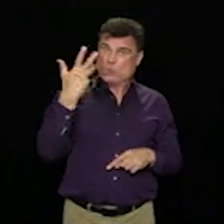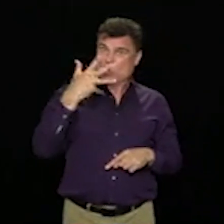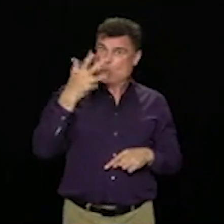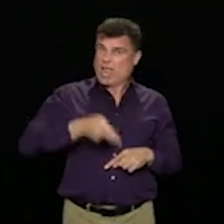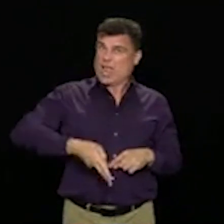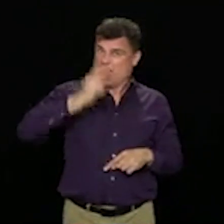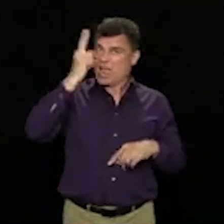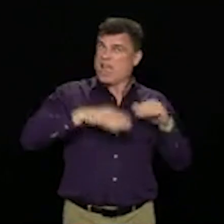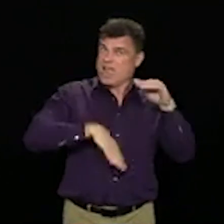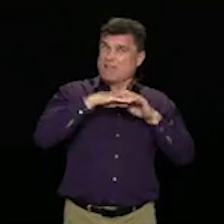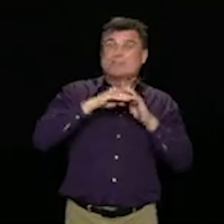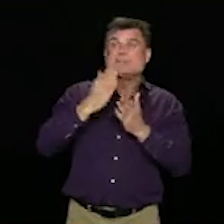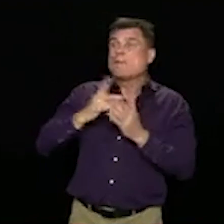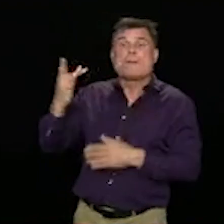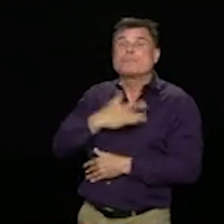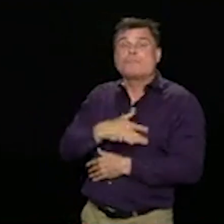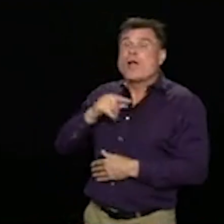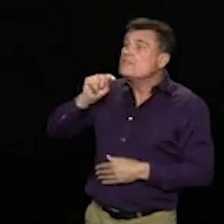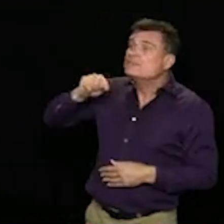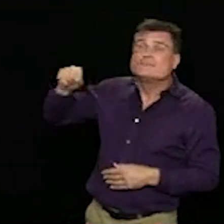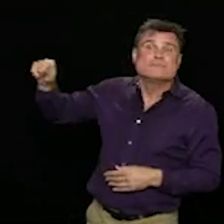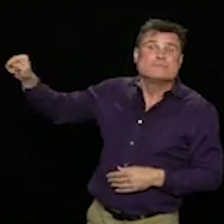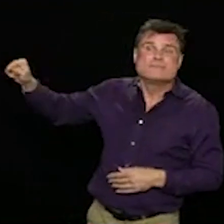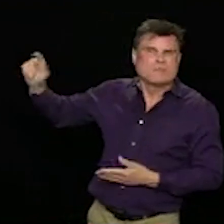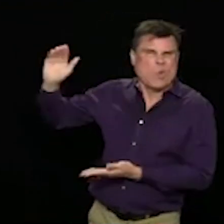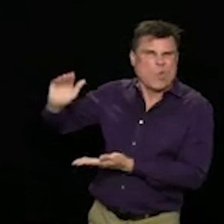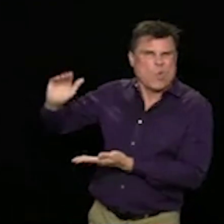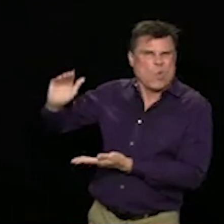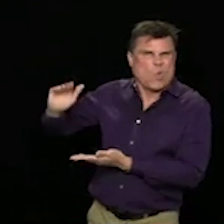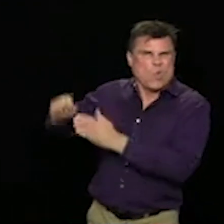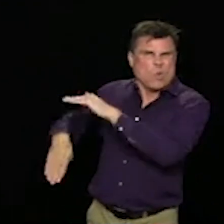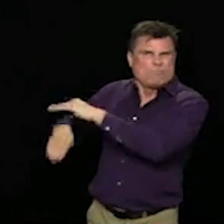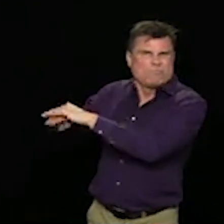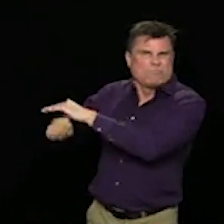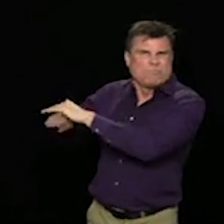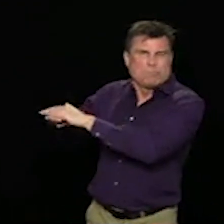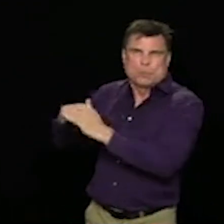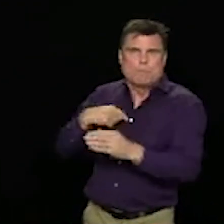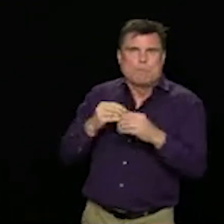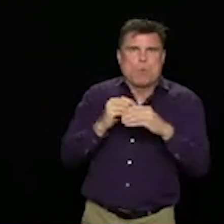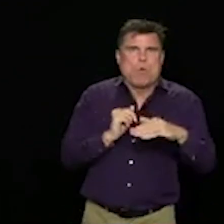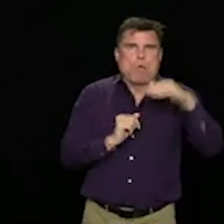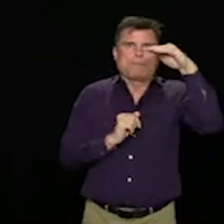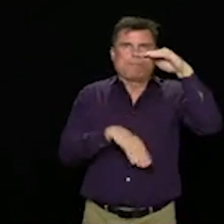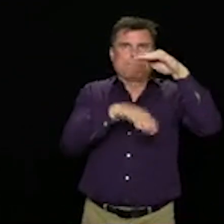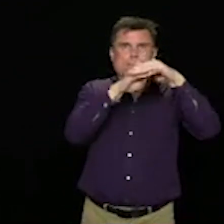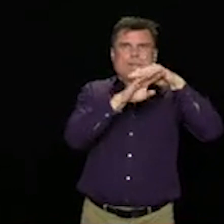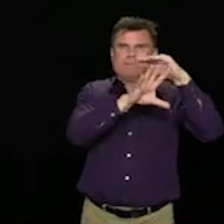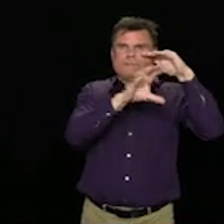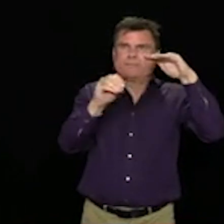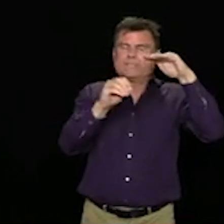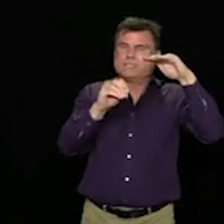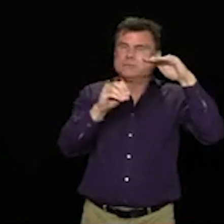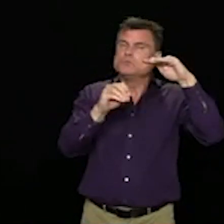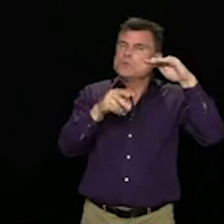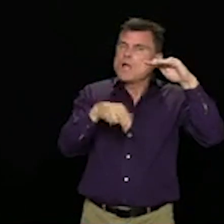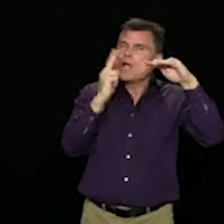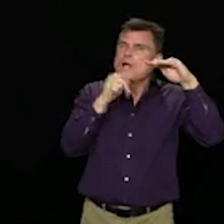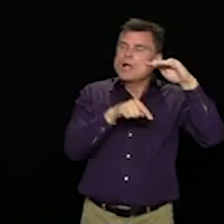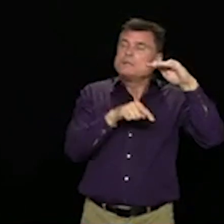gatherings. So, it is in keeping with what people are doing around the world. We're trying to find ways